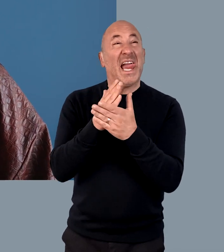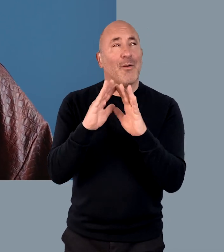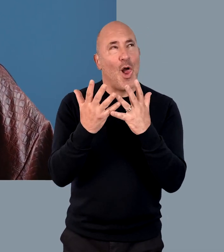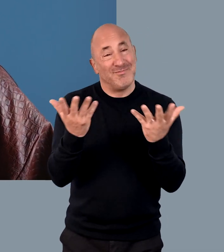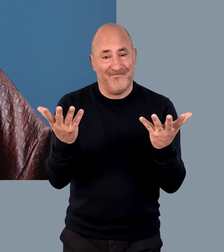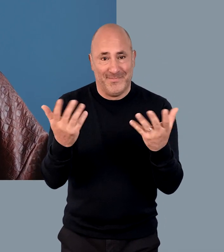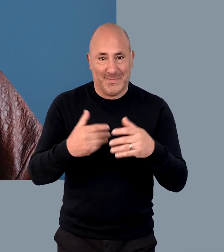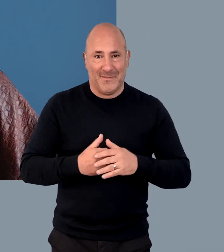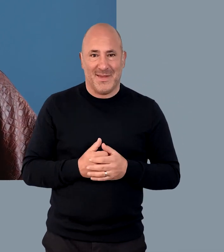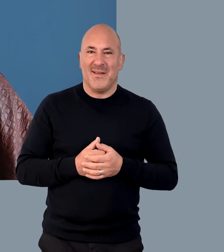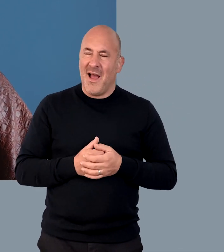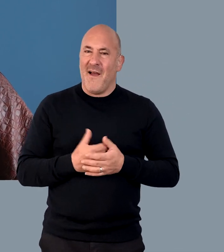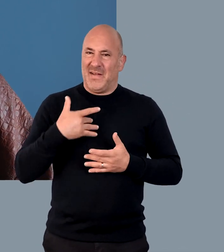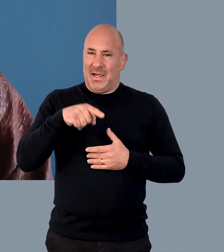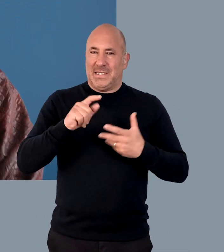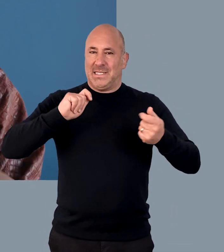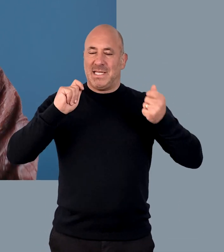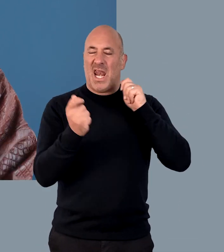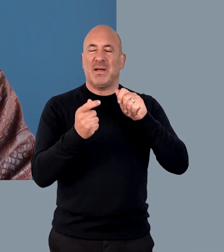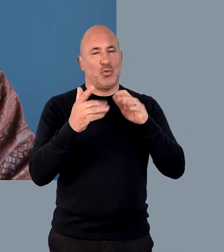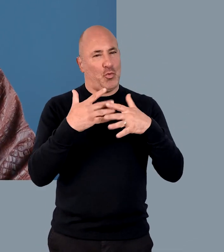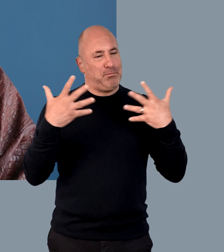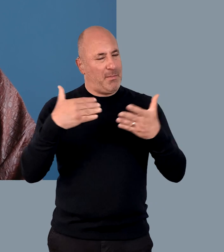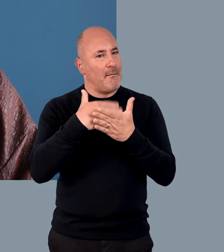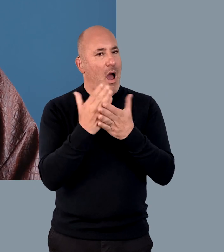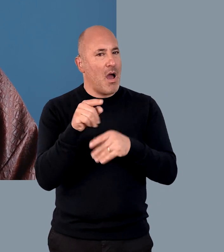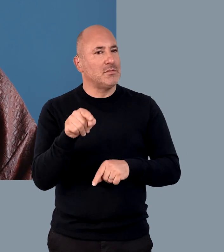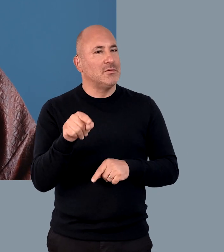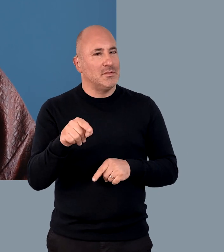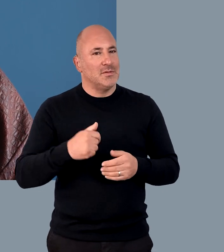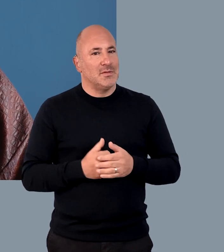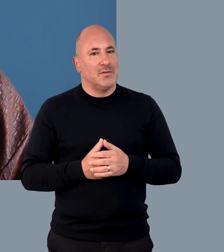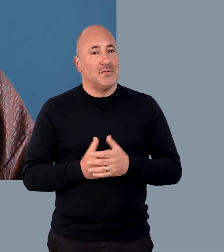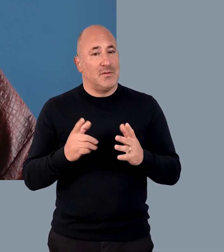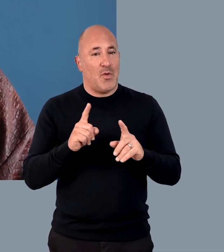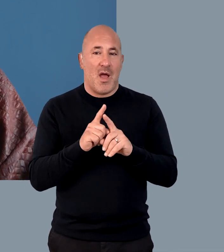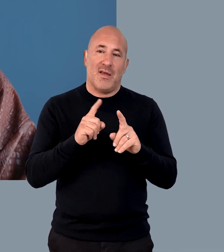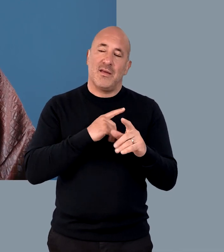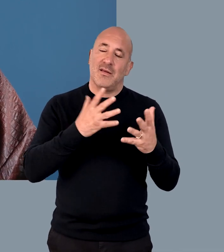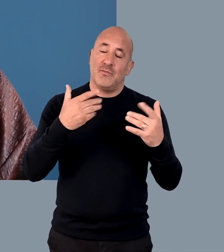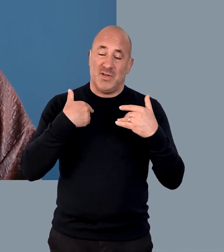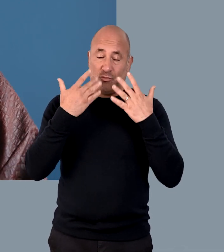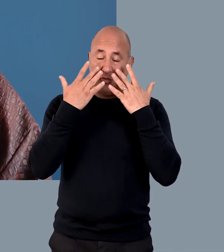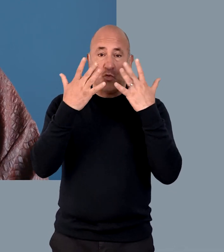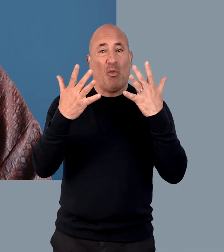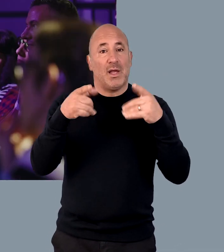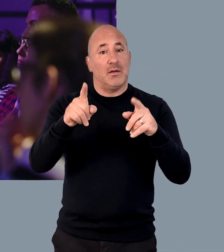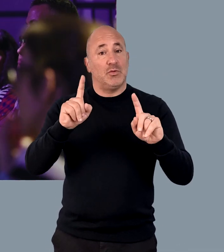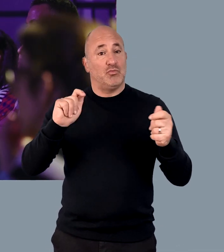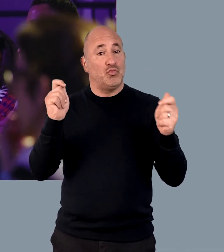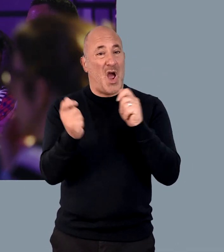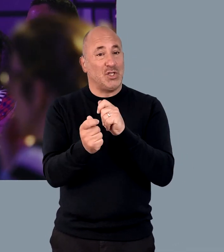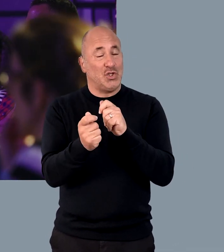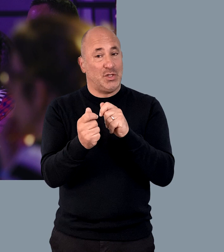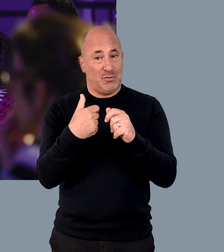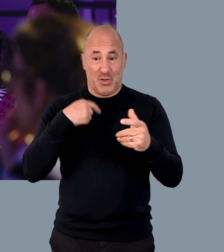And I think dynamism is a big part of that. So we are demonstrating change, we are instigating